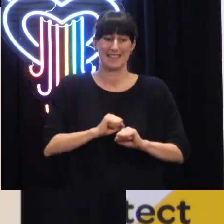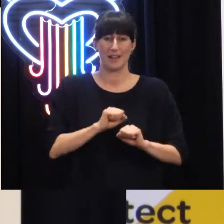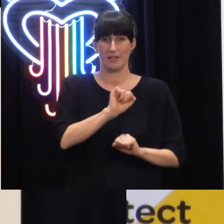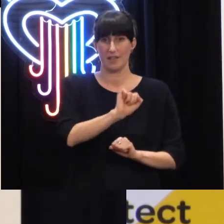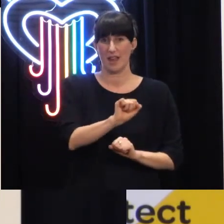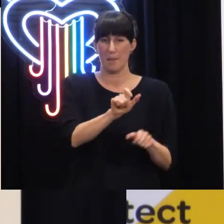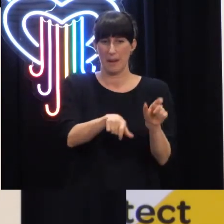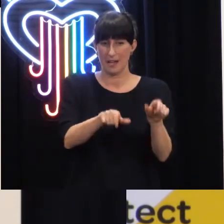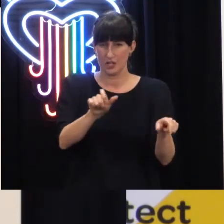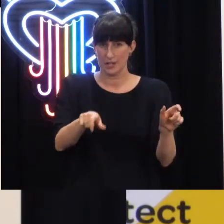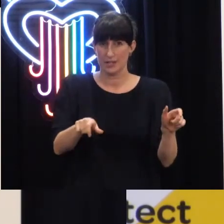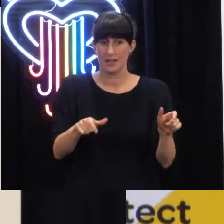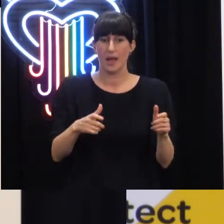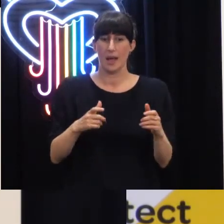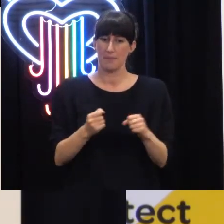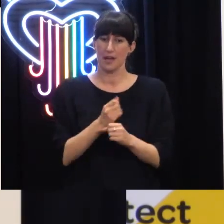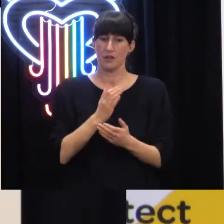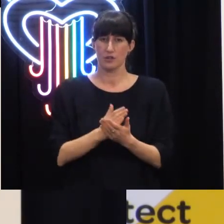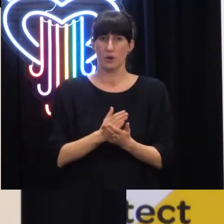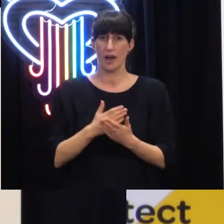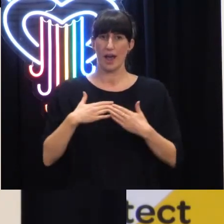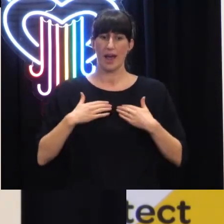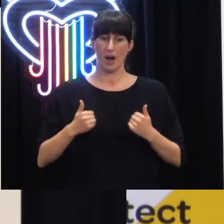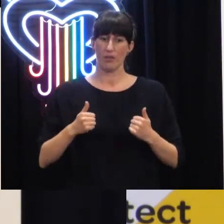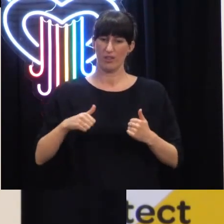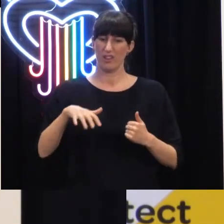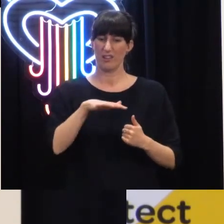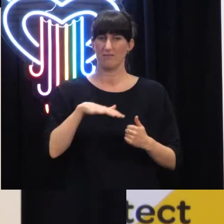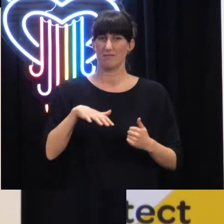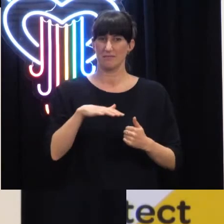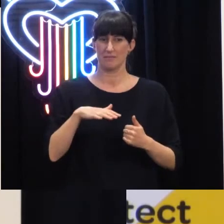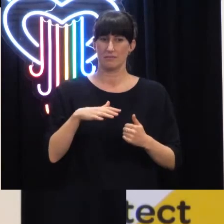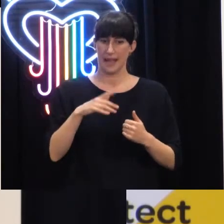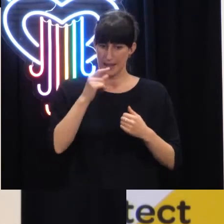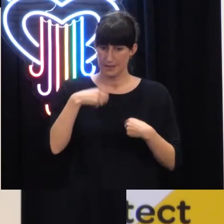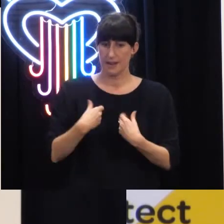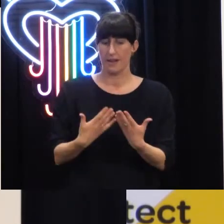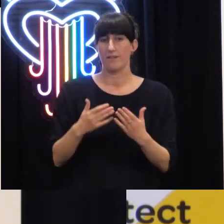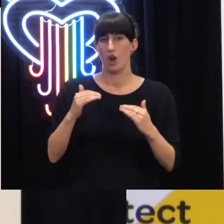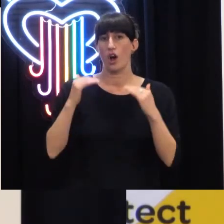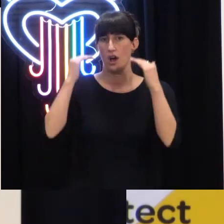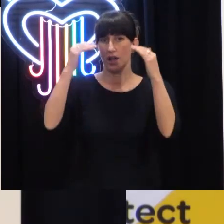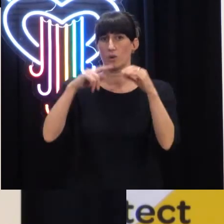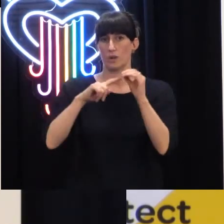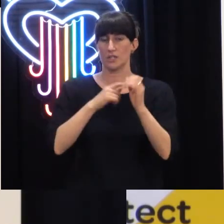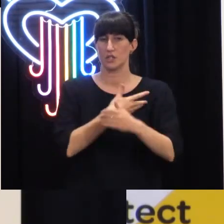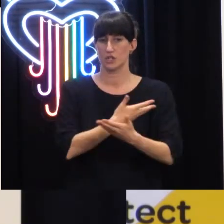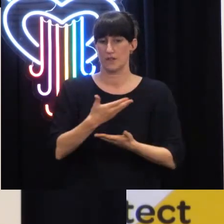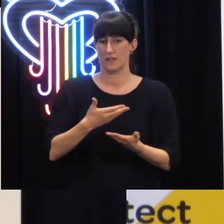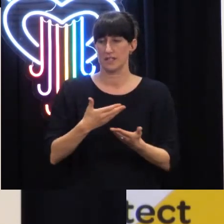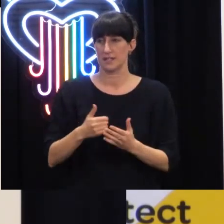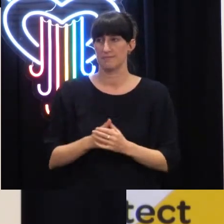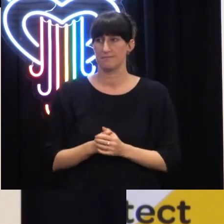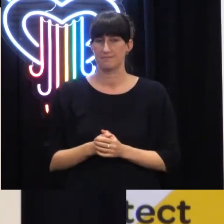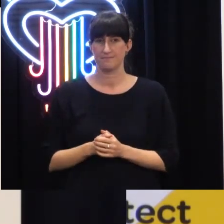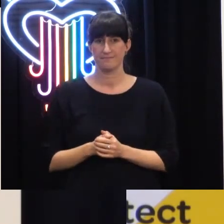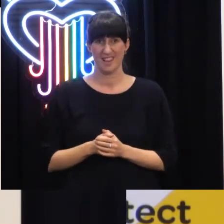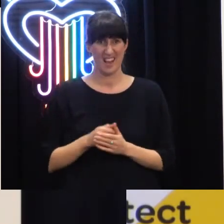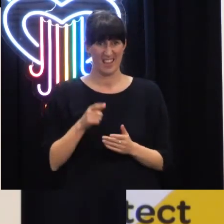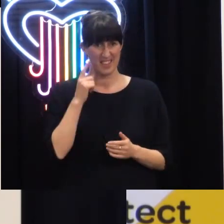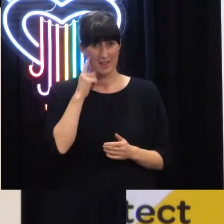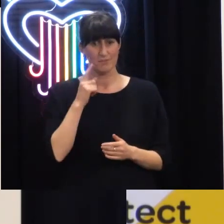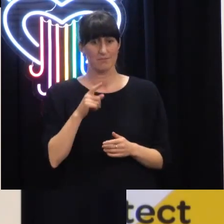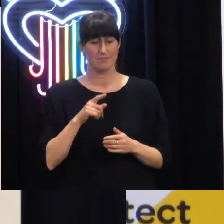health workforce is able to function and deliver care that is needed. I think the public would have that expectation, and I don't think it's an unreasonable one. Just